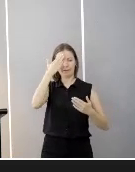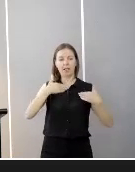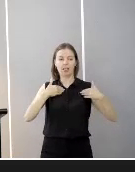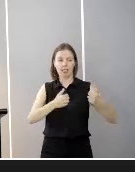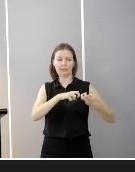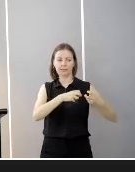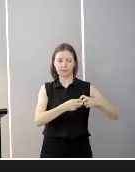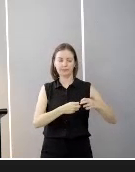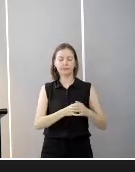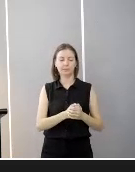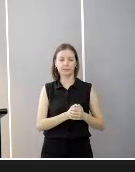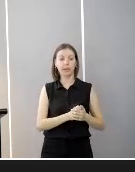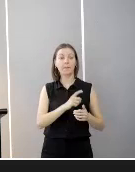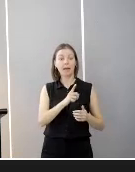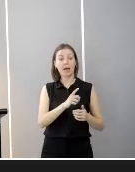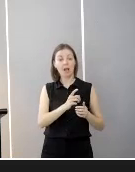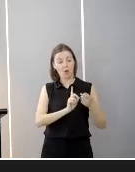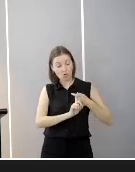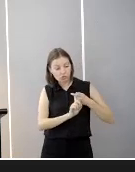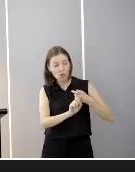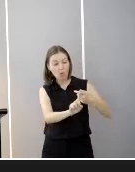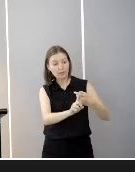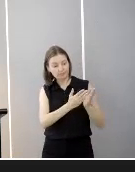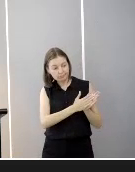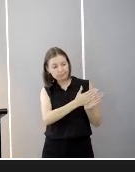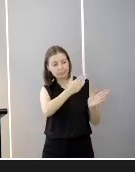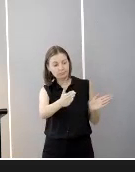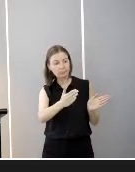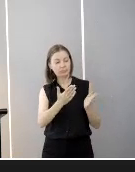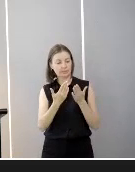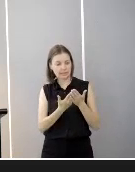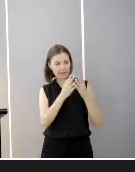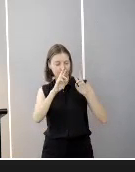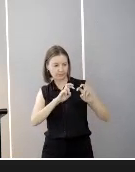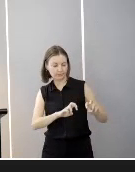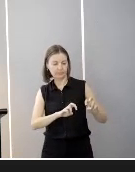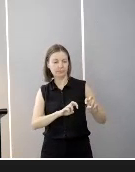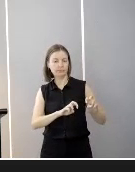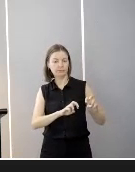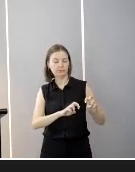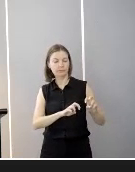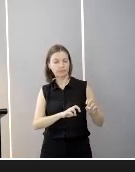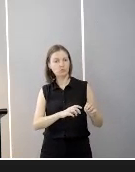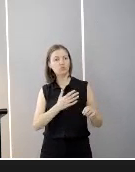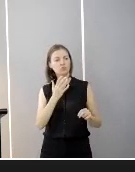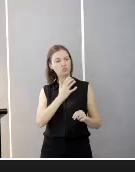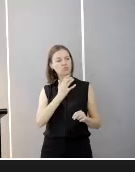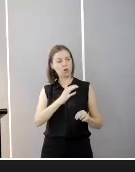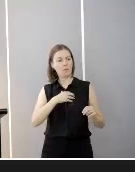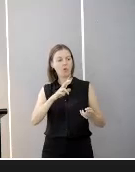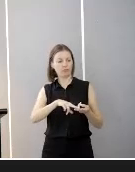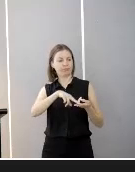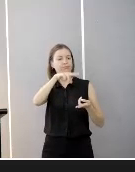in studies that follow people going forward, which are more likely to catch some of these mental health conditions over time, we see that the numbers are much